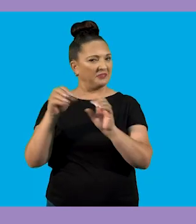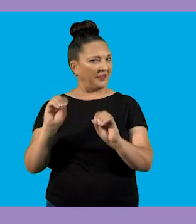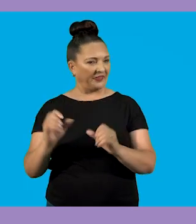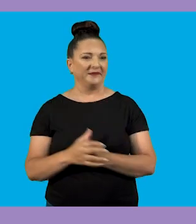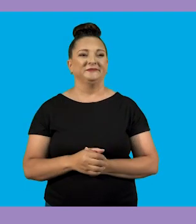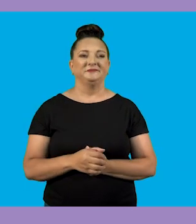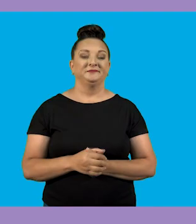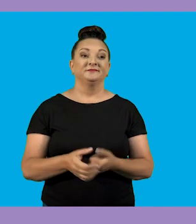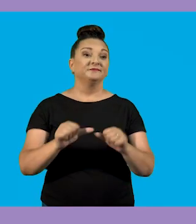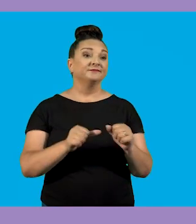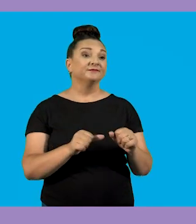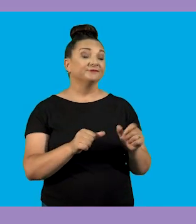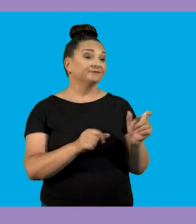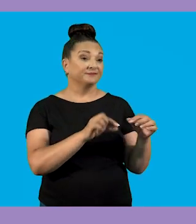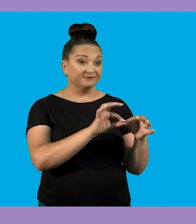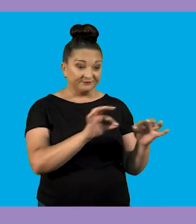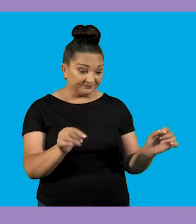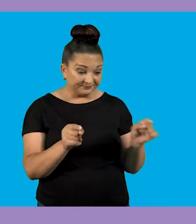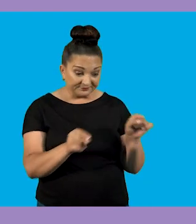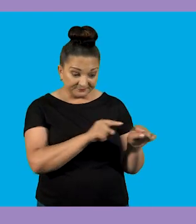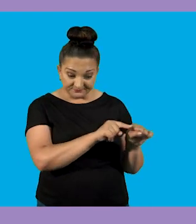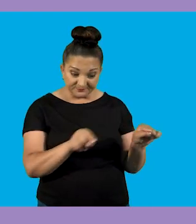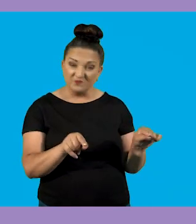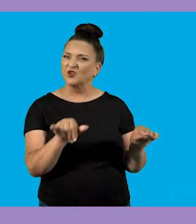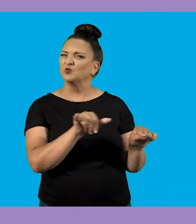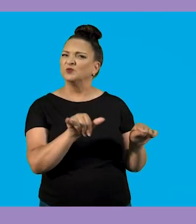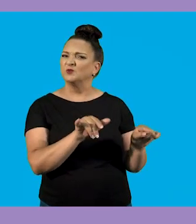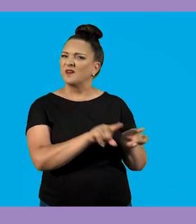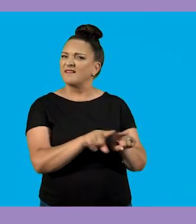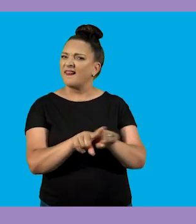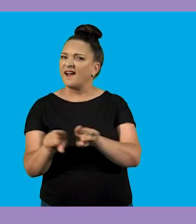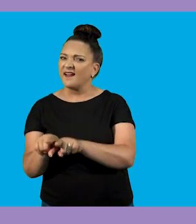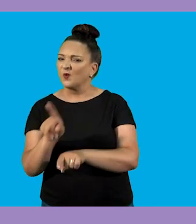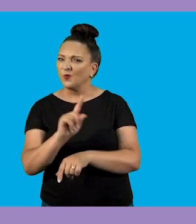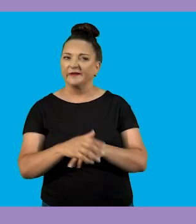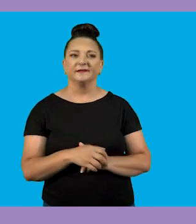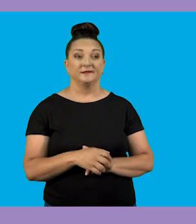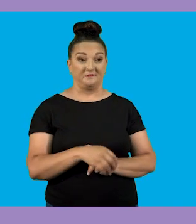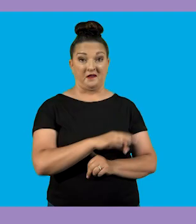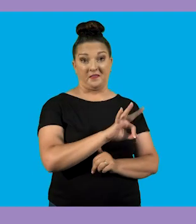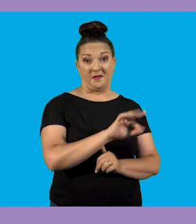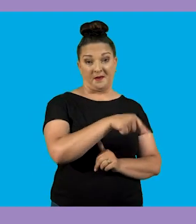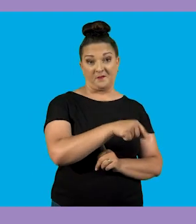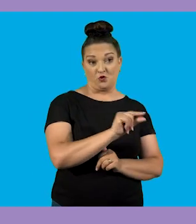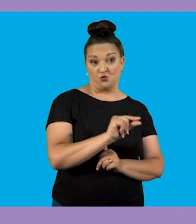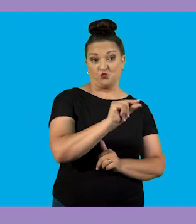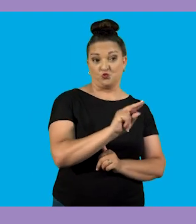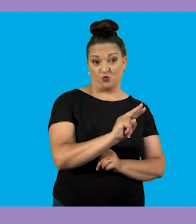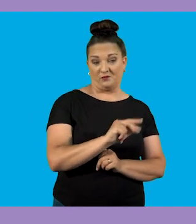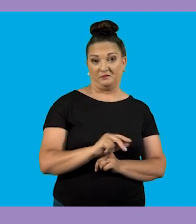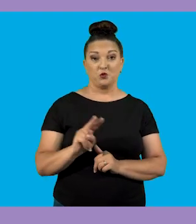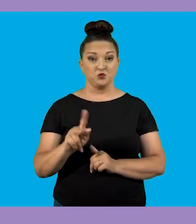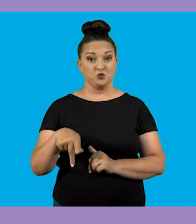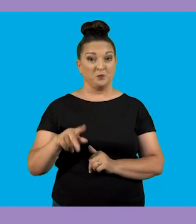with them. Let's look at the next one. Which ones are the like terms in this case? We can see there 3p